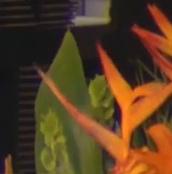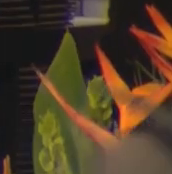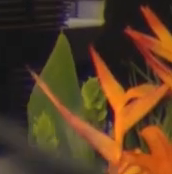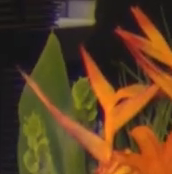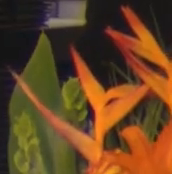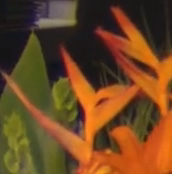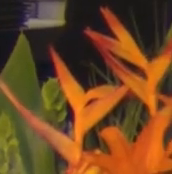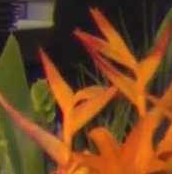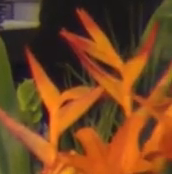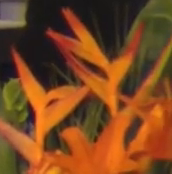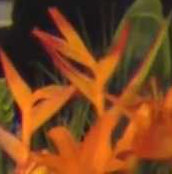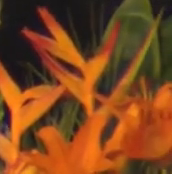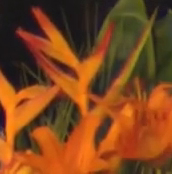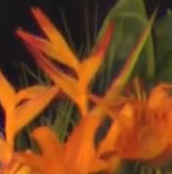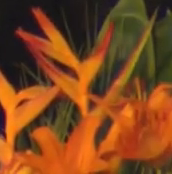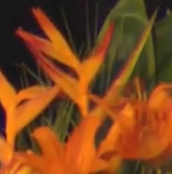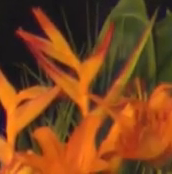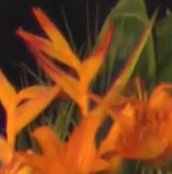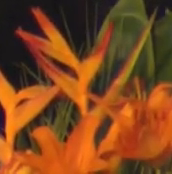Cristal Enriquez.